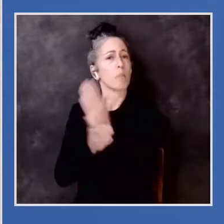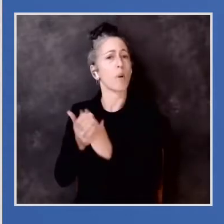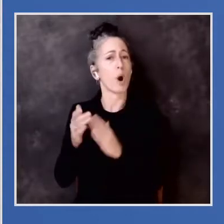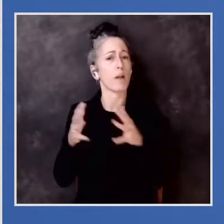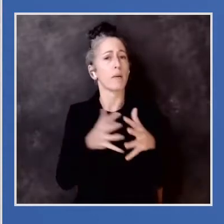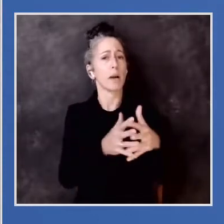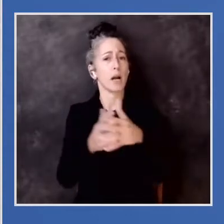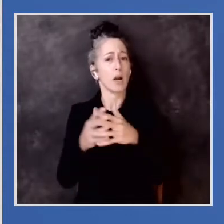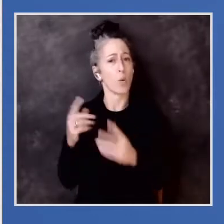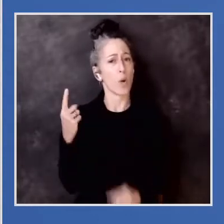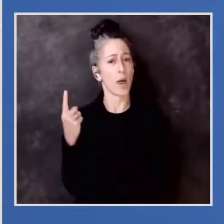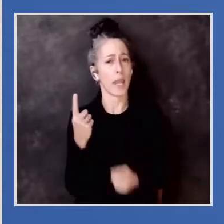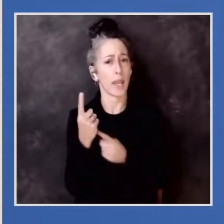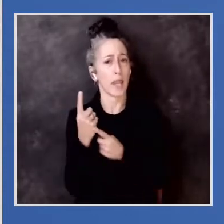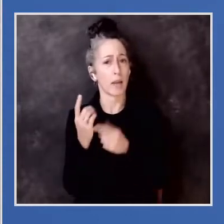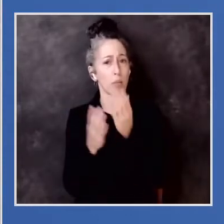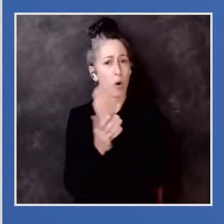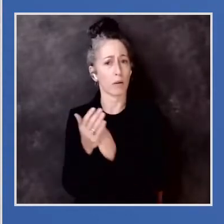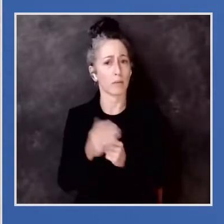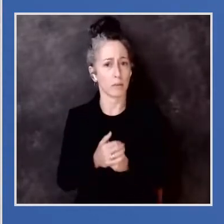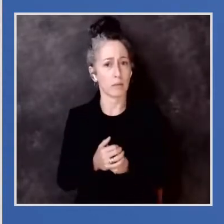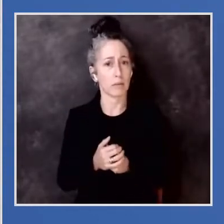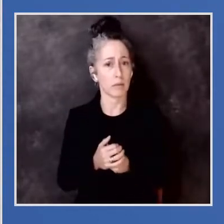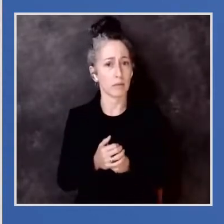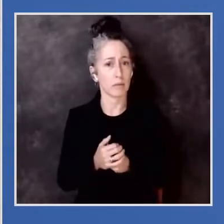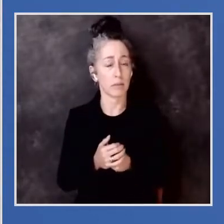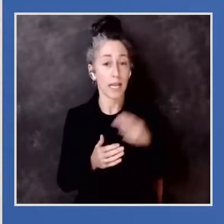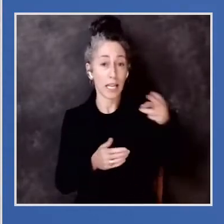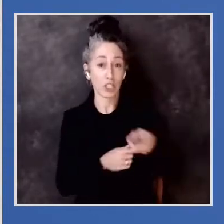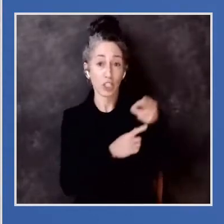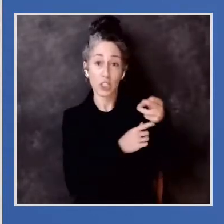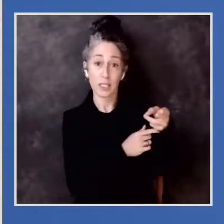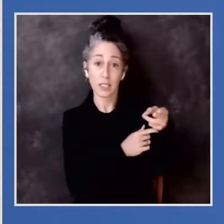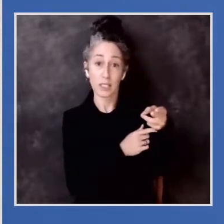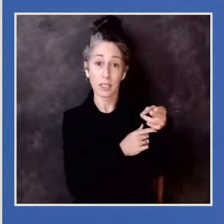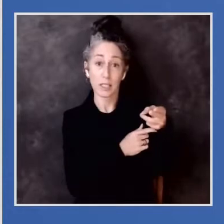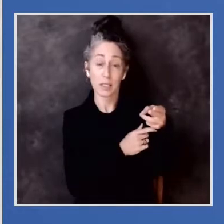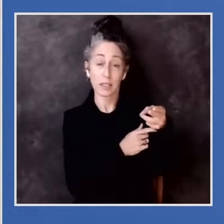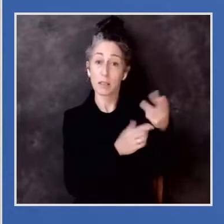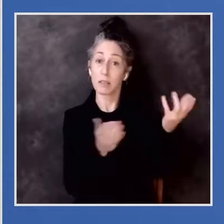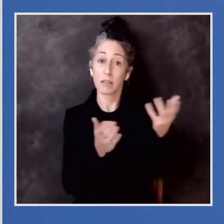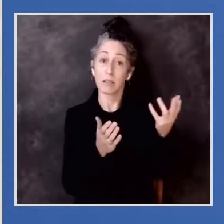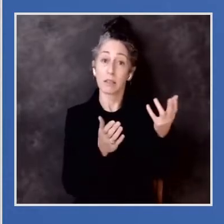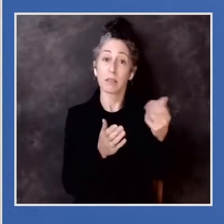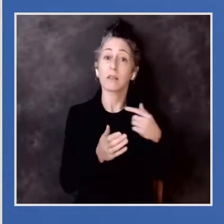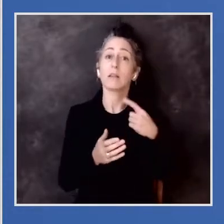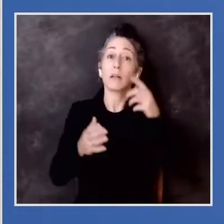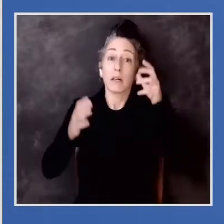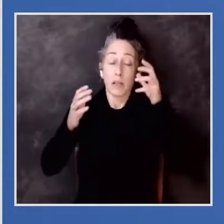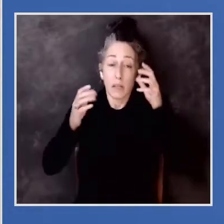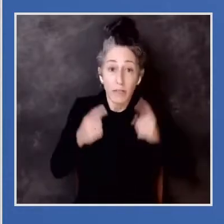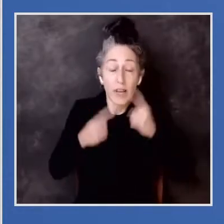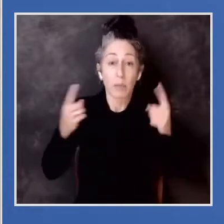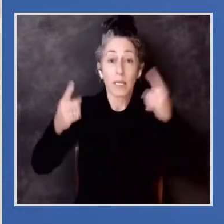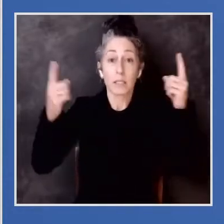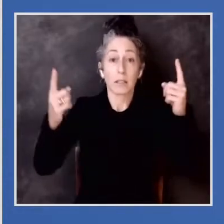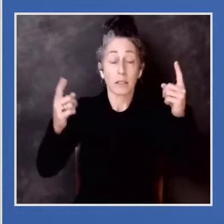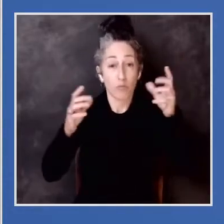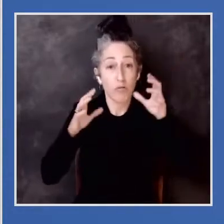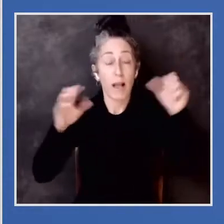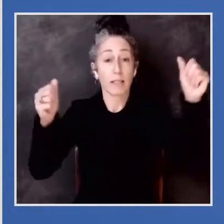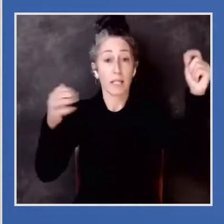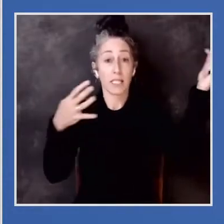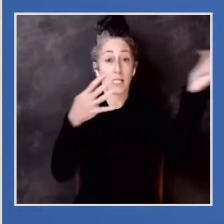History isn't only a story of the great and the famous. No. Our history is a story of we, the people, of all of